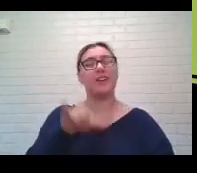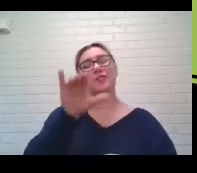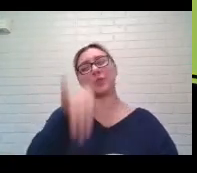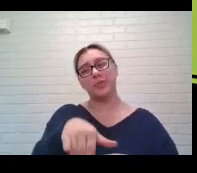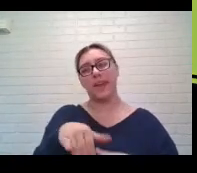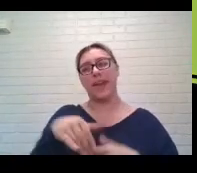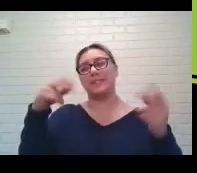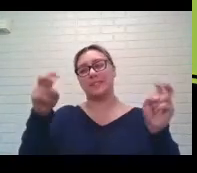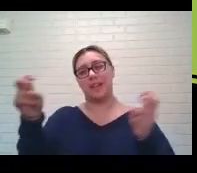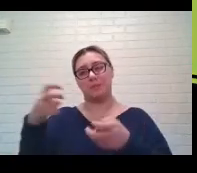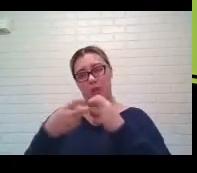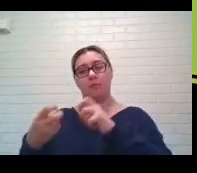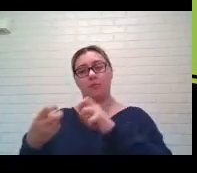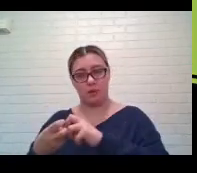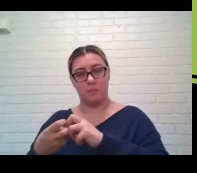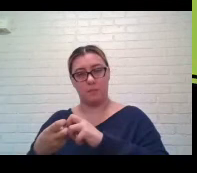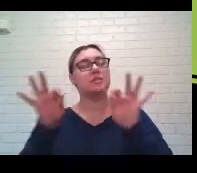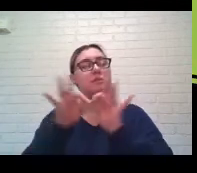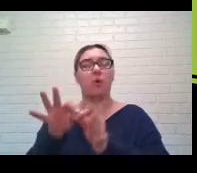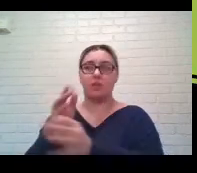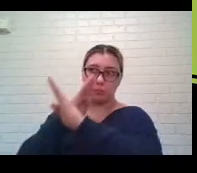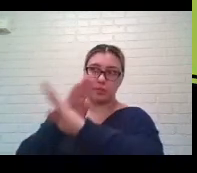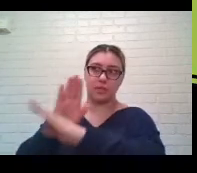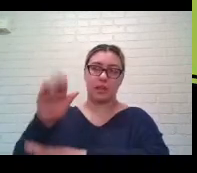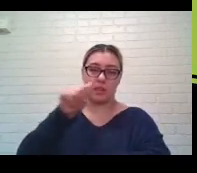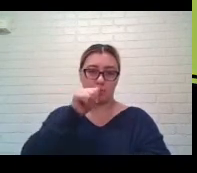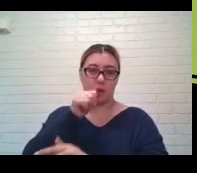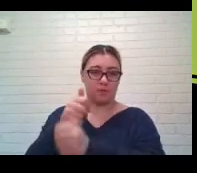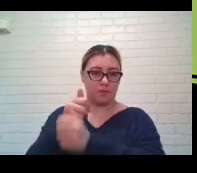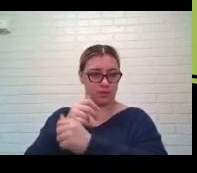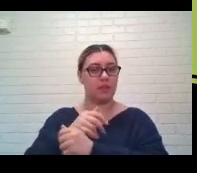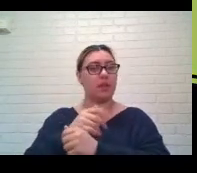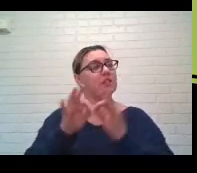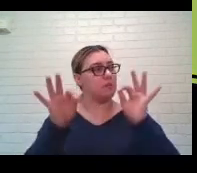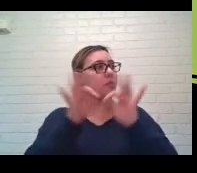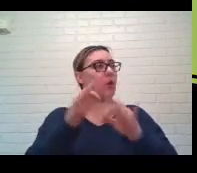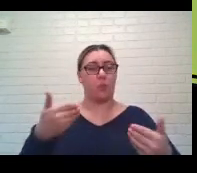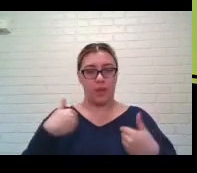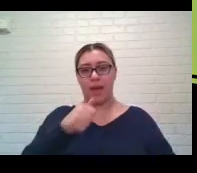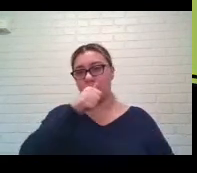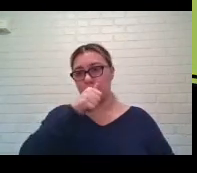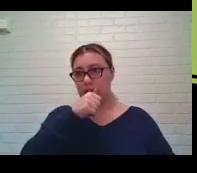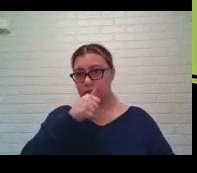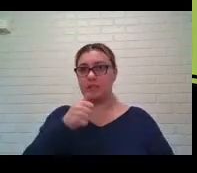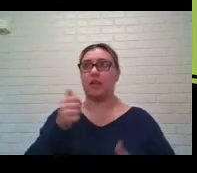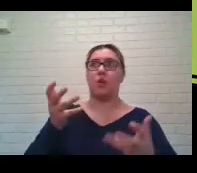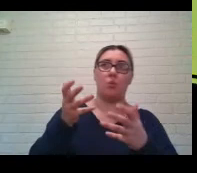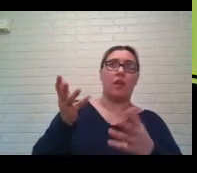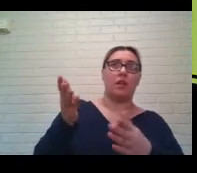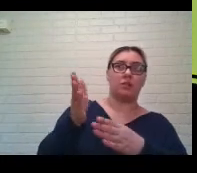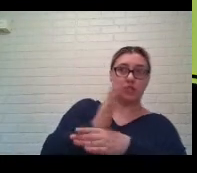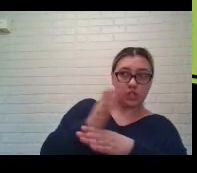it's important to maintain data privacy. It's important that we have it in our hands on what we want to share and what we